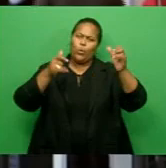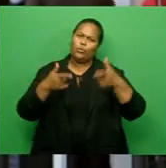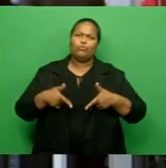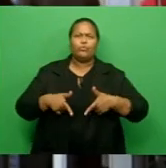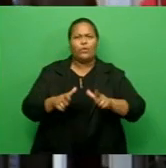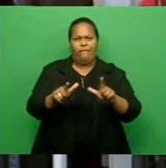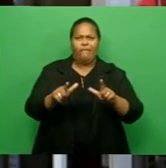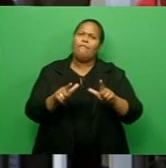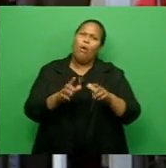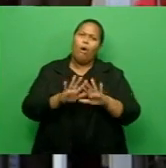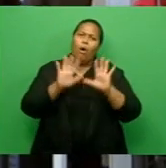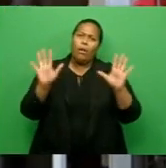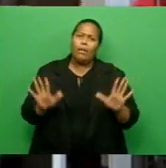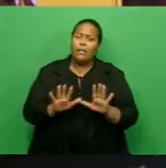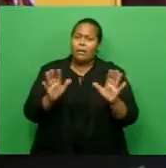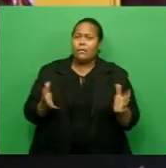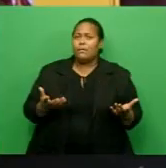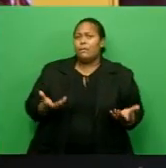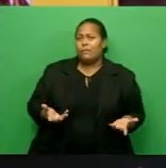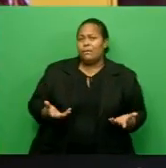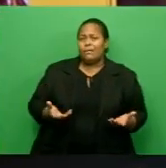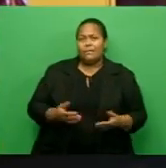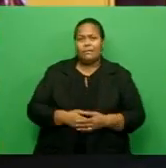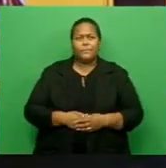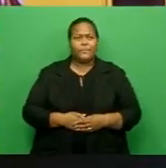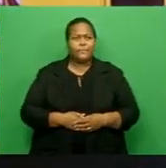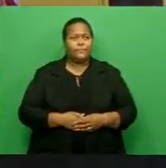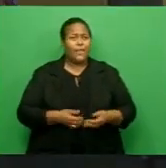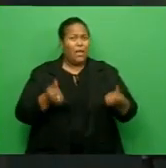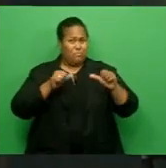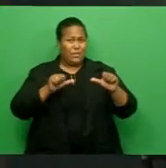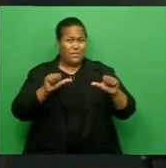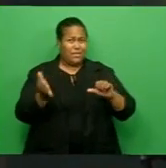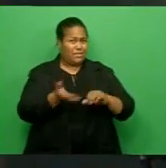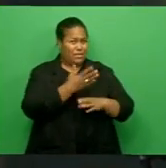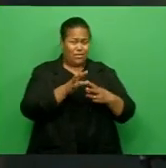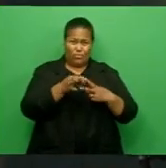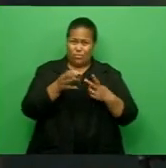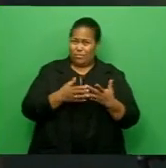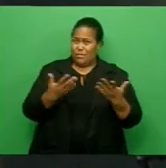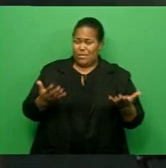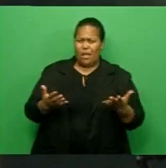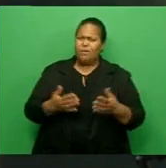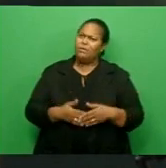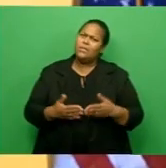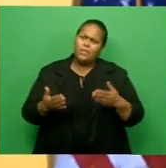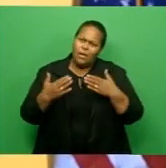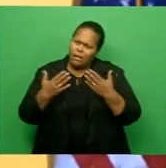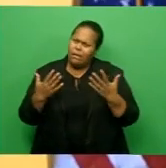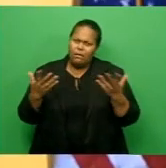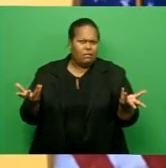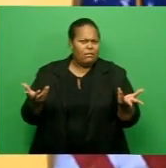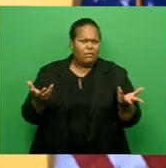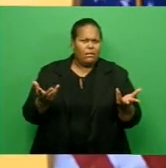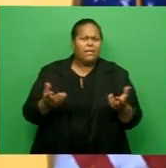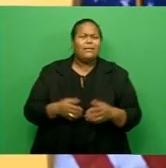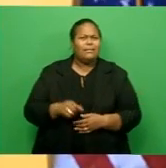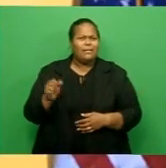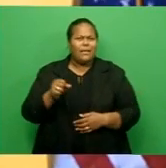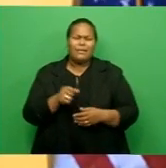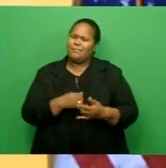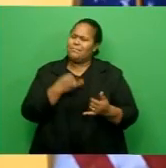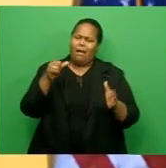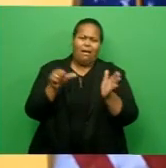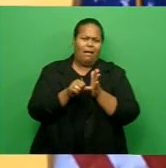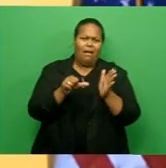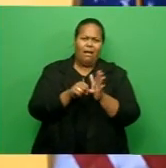Thanksgiving holiday amid a surging pandemic, President-elect Joe Biden with a message of gratitude and unity. So yes, it's been a really hard